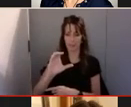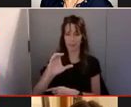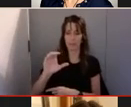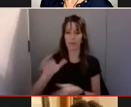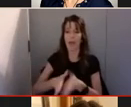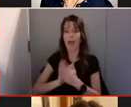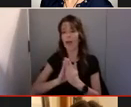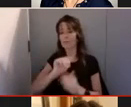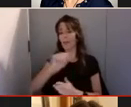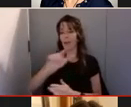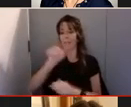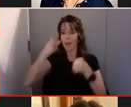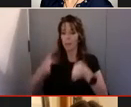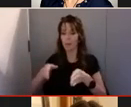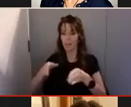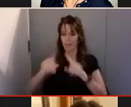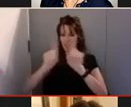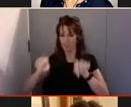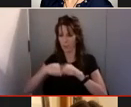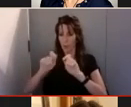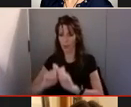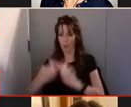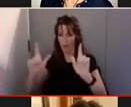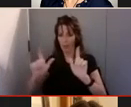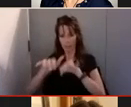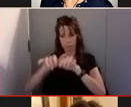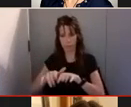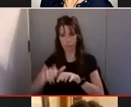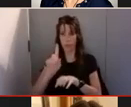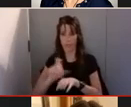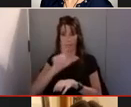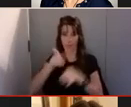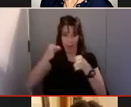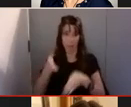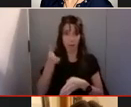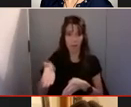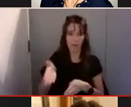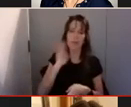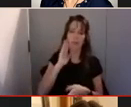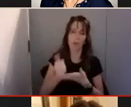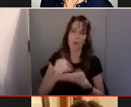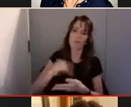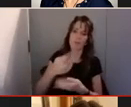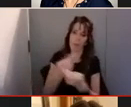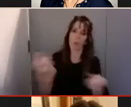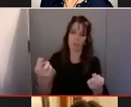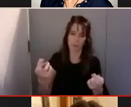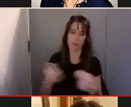up, and you can ask any of the librarians on there, and they can point you to these resources as